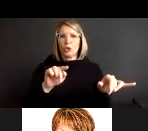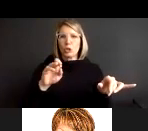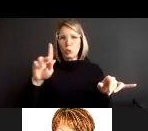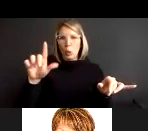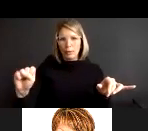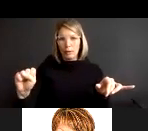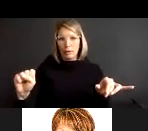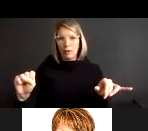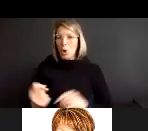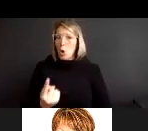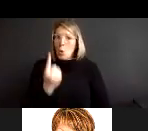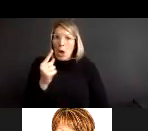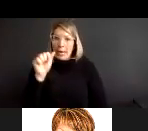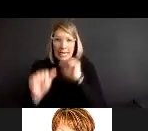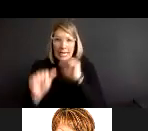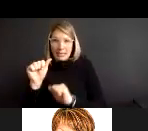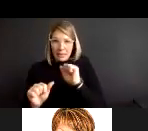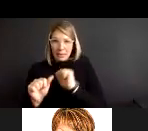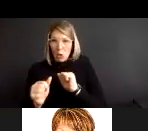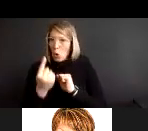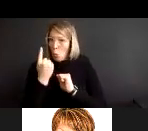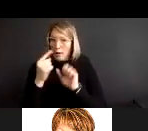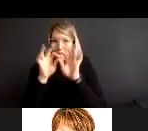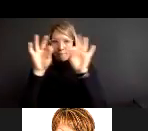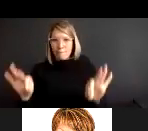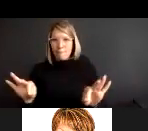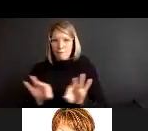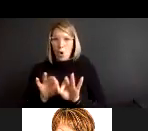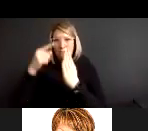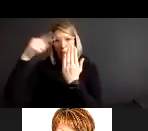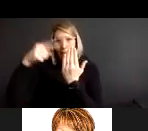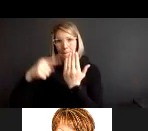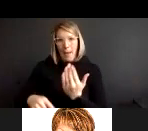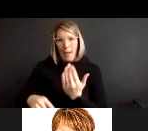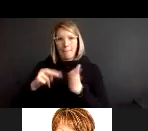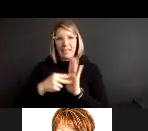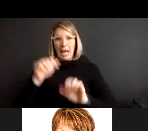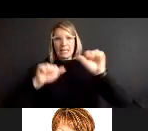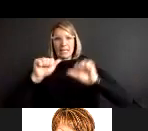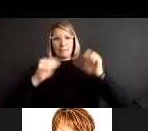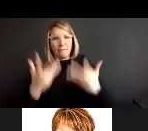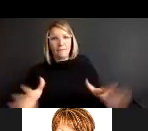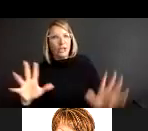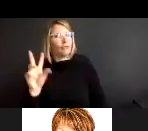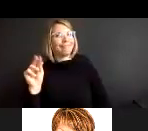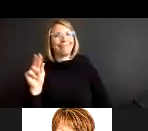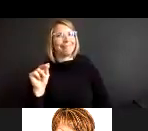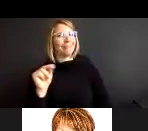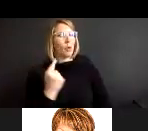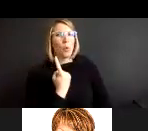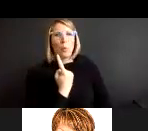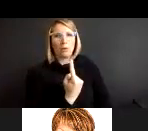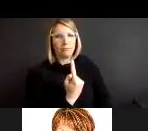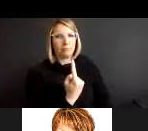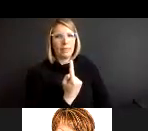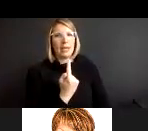of examples in the literature, in other jurisdictions, and Steve's been doing a lot of homework in